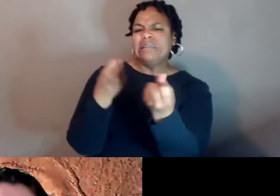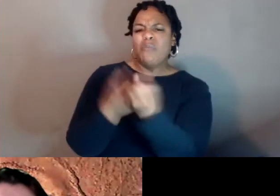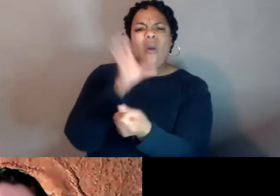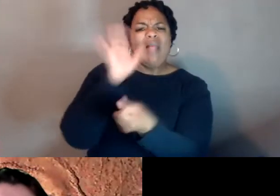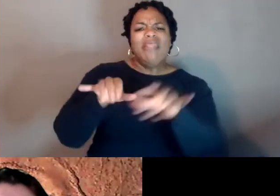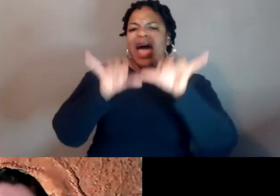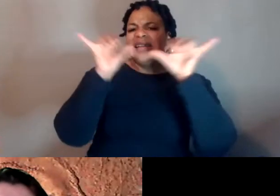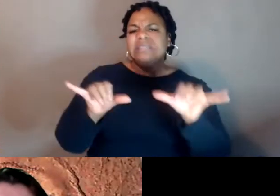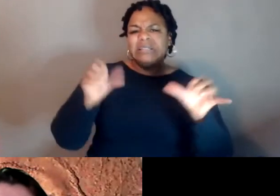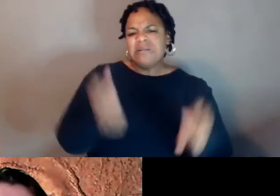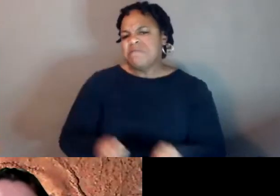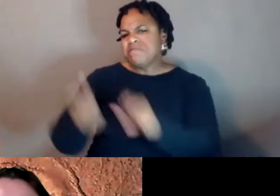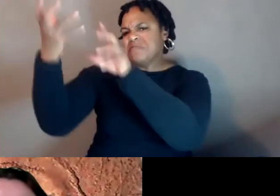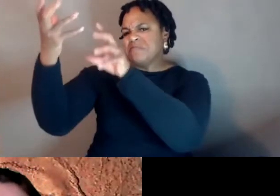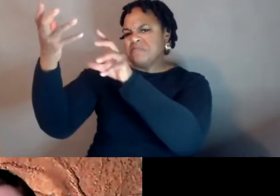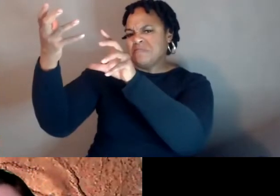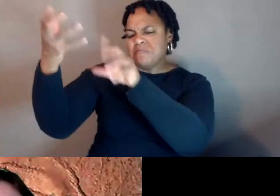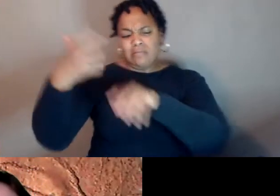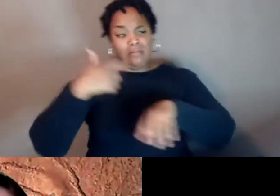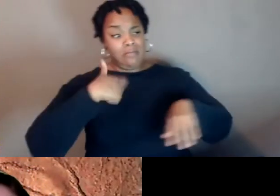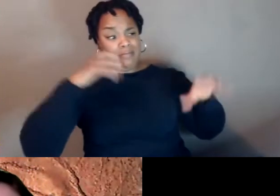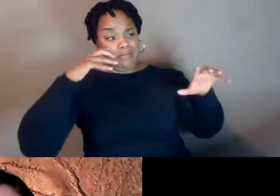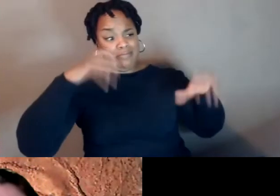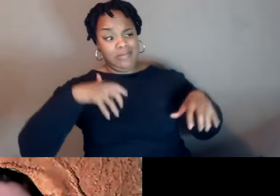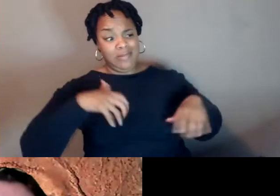I support it. I was shocked. Wow. And so